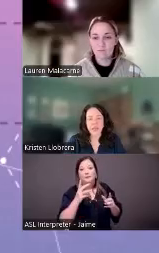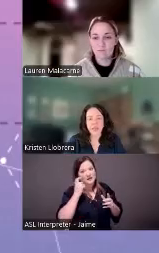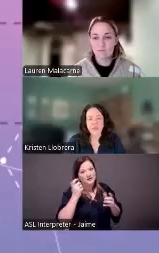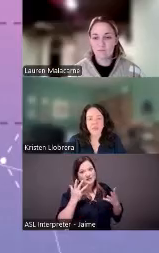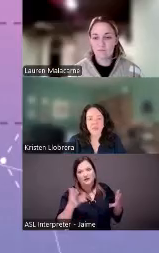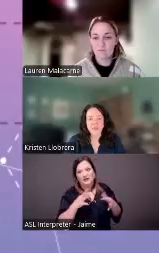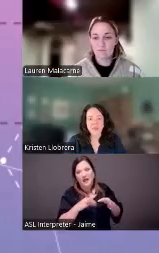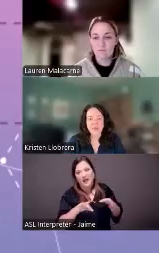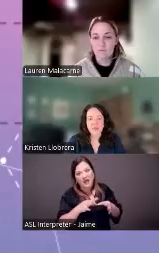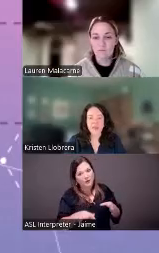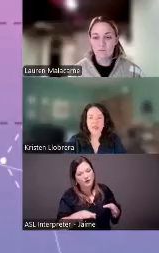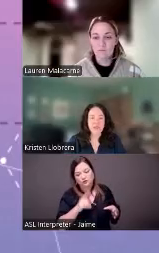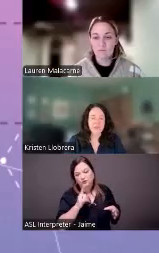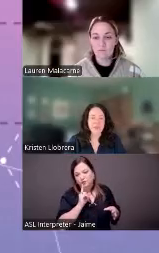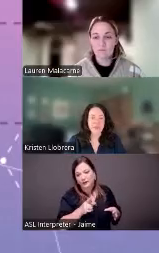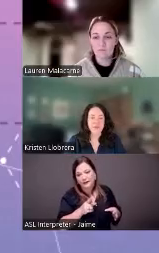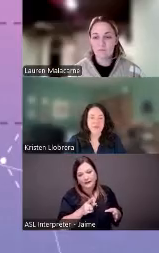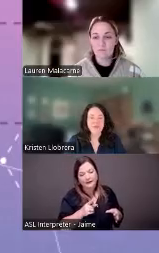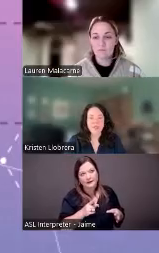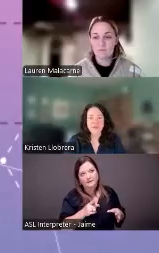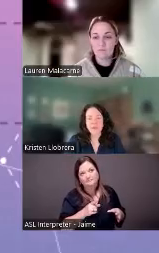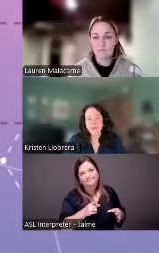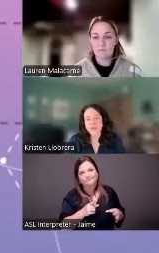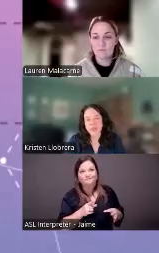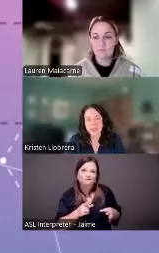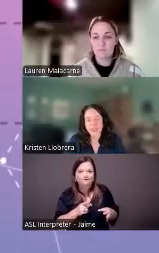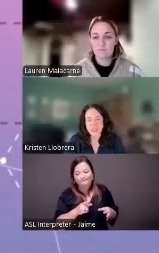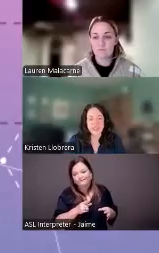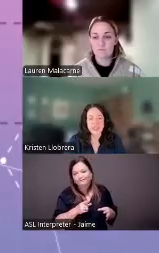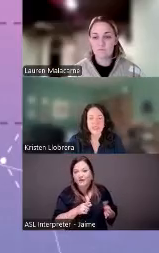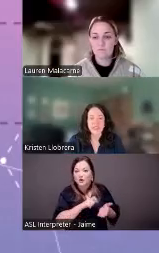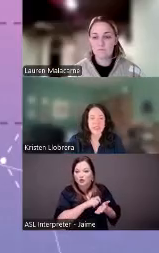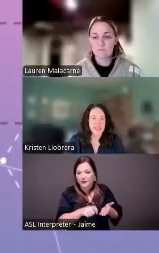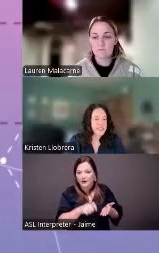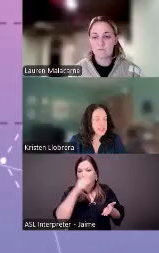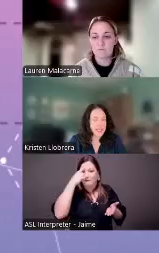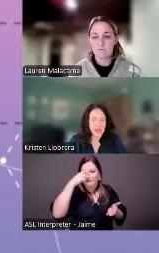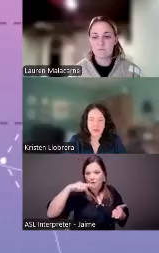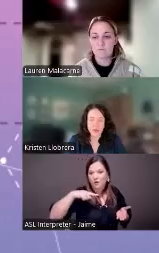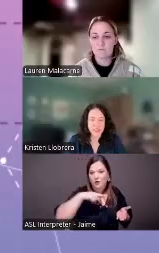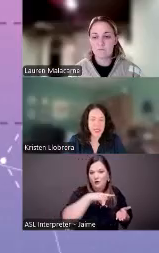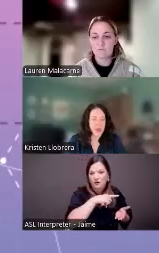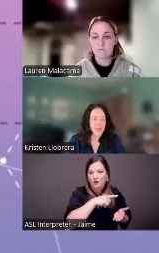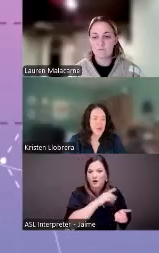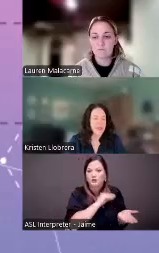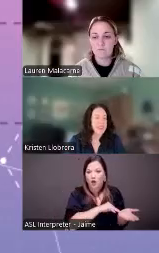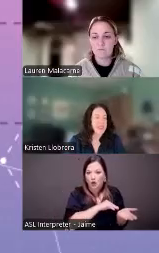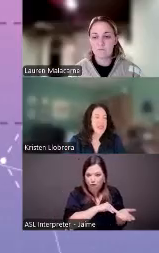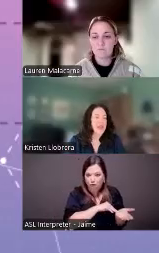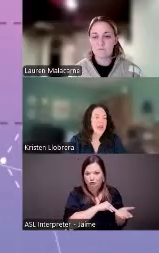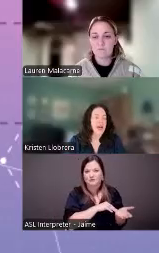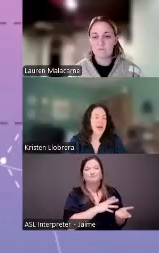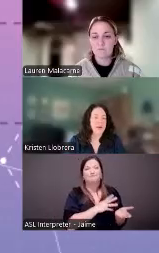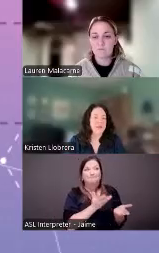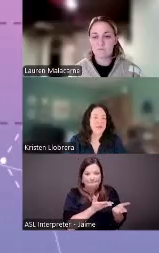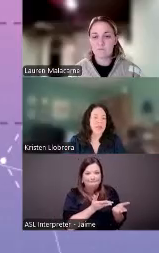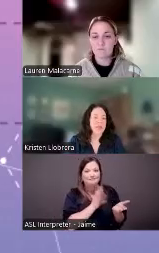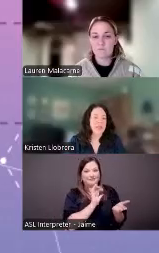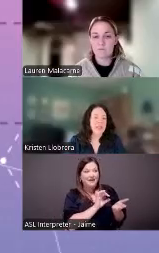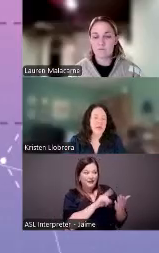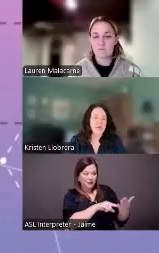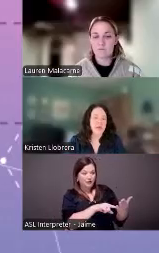had been very, you know, it was written for clinicians, and that's very much how it came across.